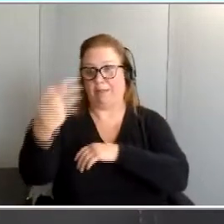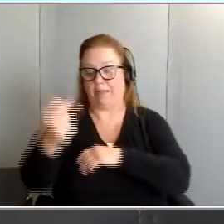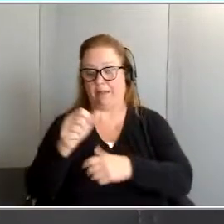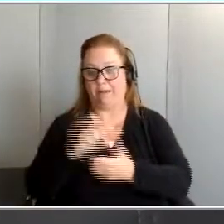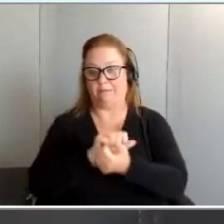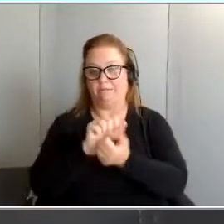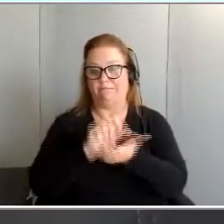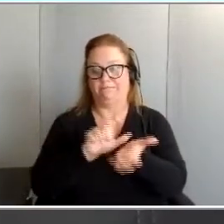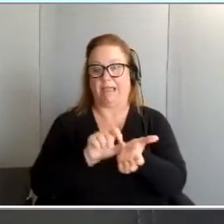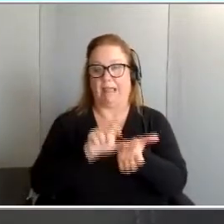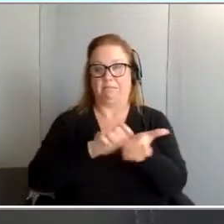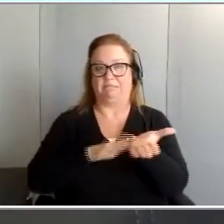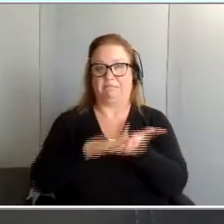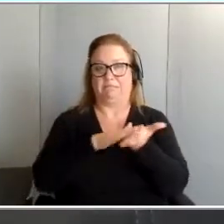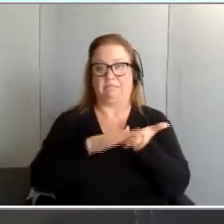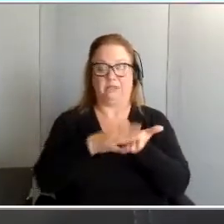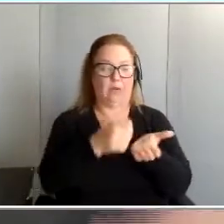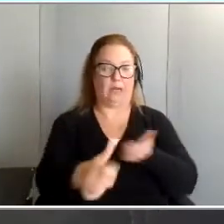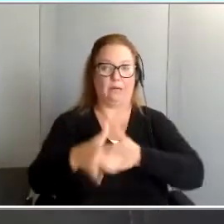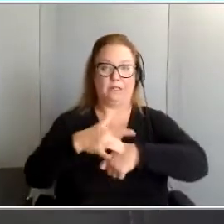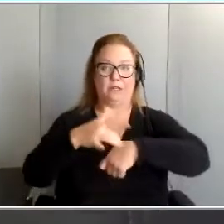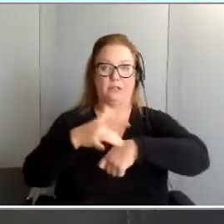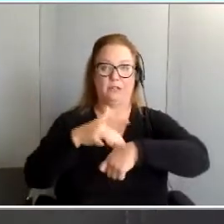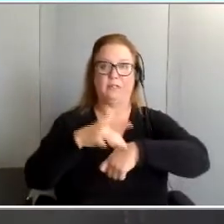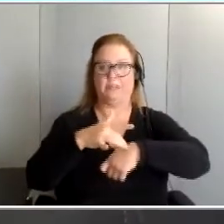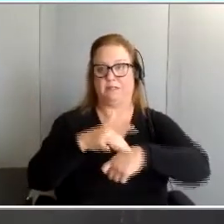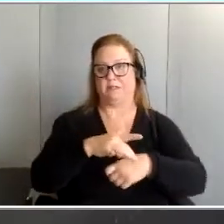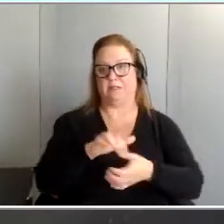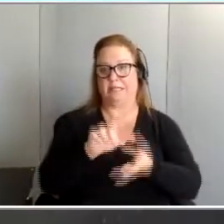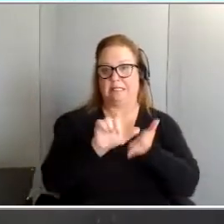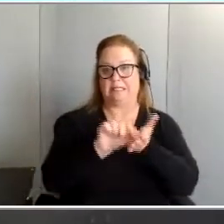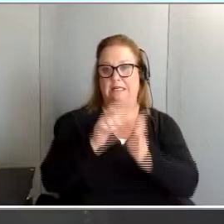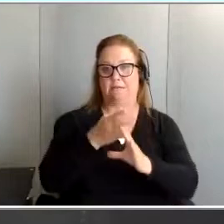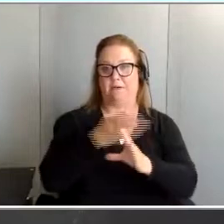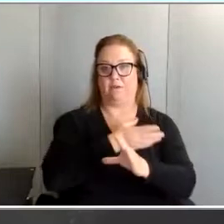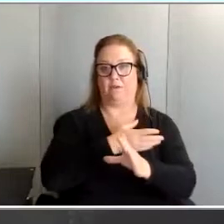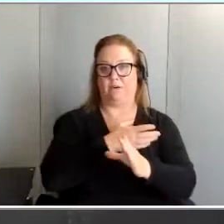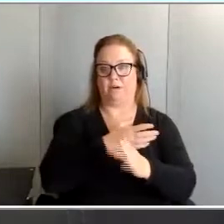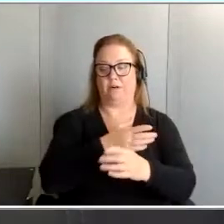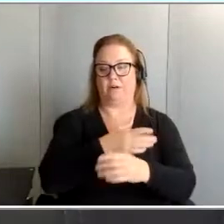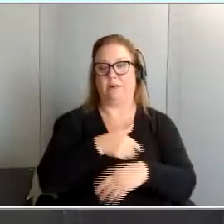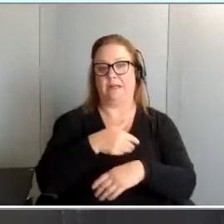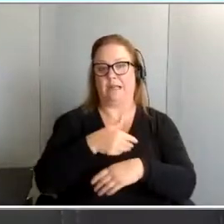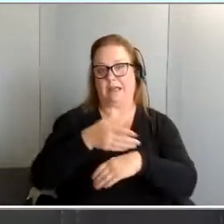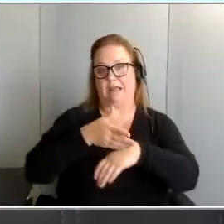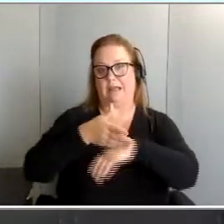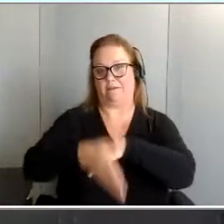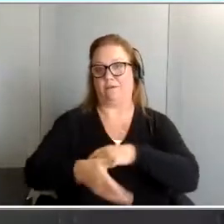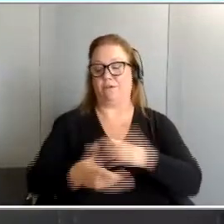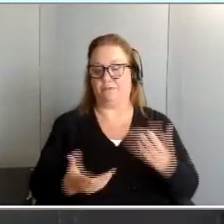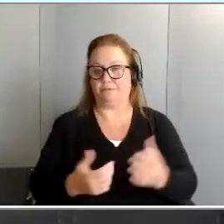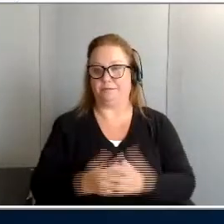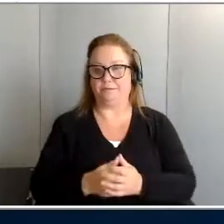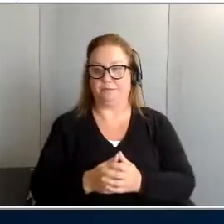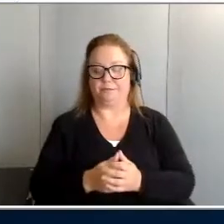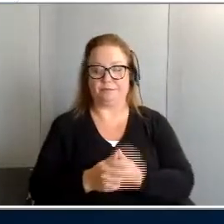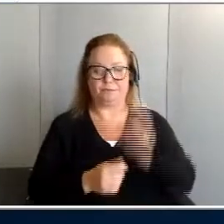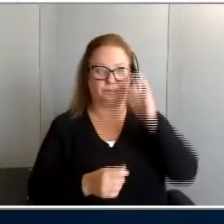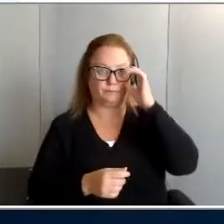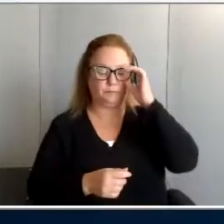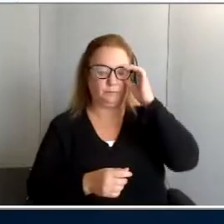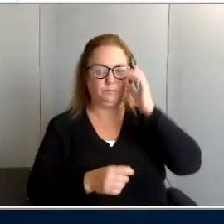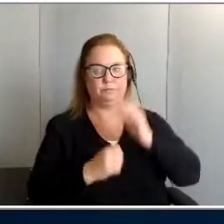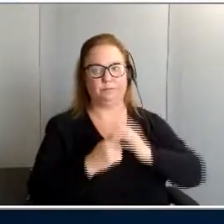that anybody who's touching them is sanitized before it goes on to the next person. Georgianne has kind of a similar question. What